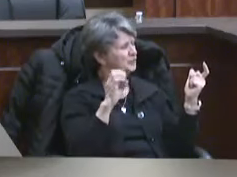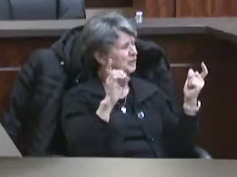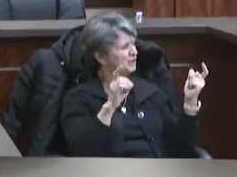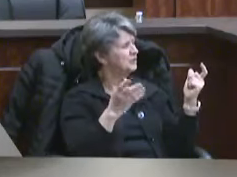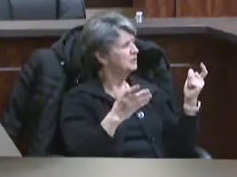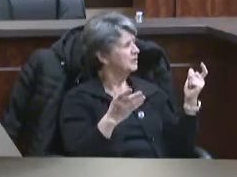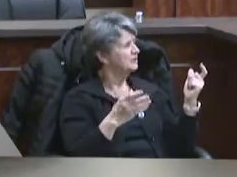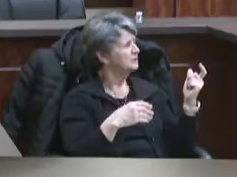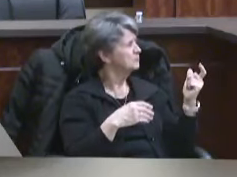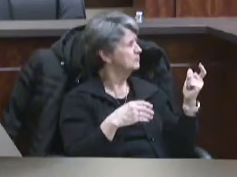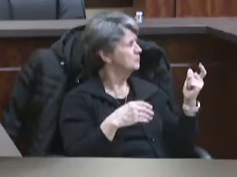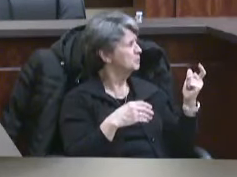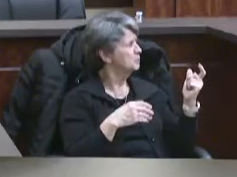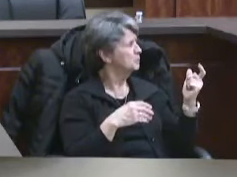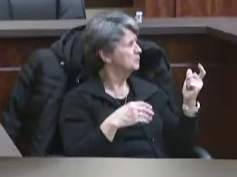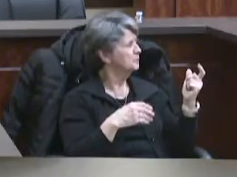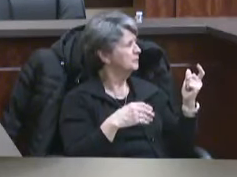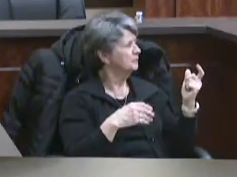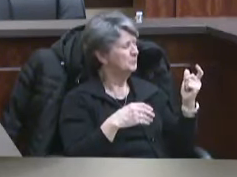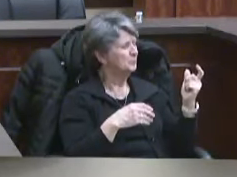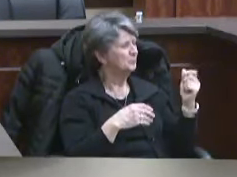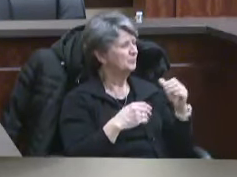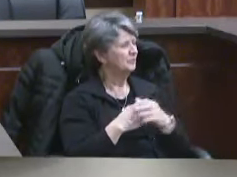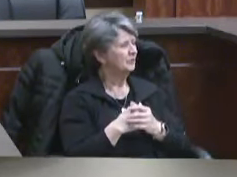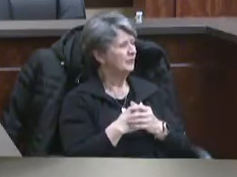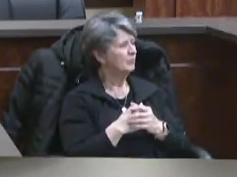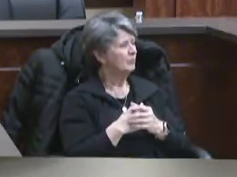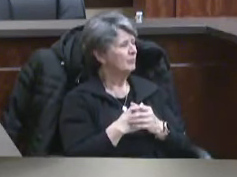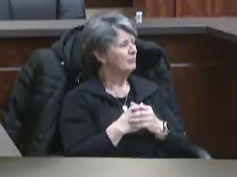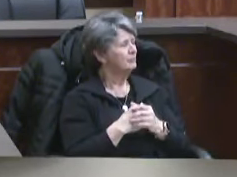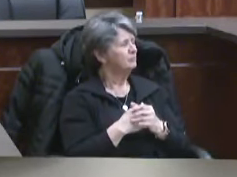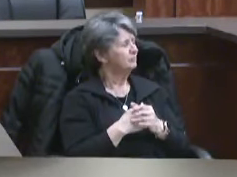Then we'll let you make a speech since we caught you off guard.